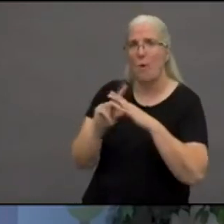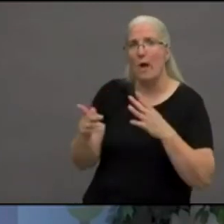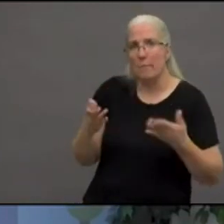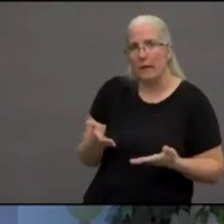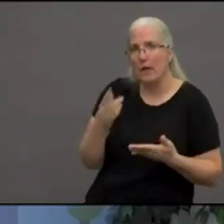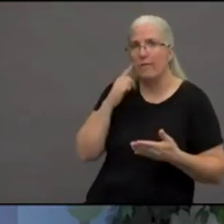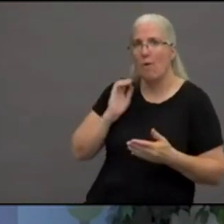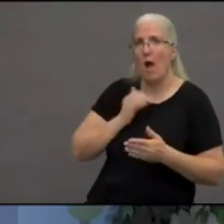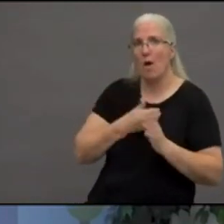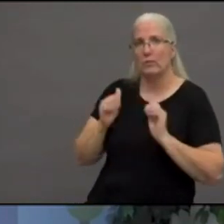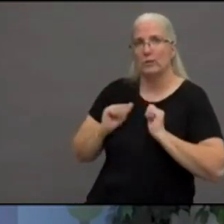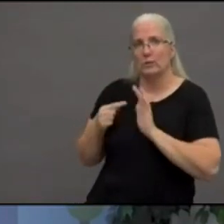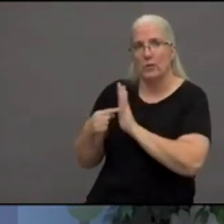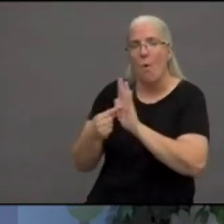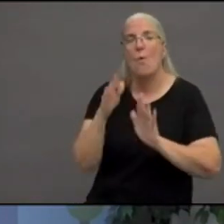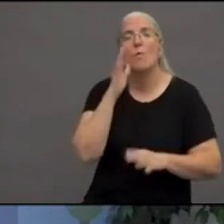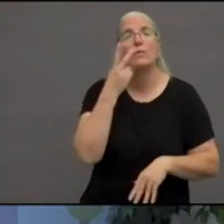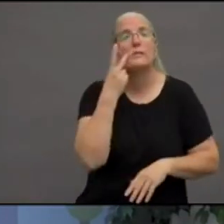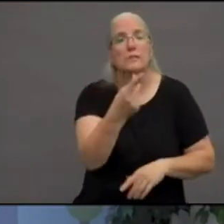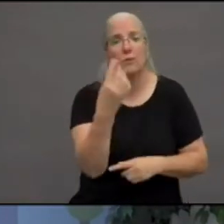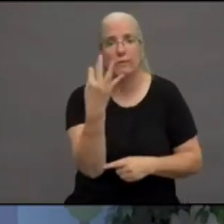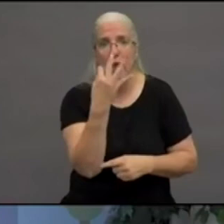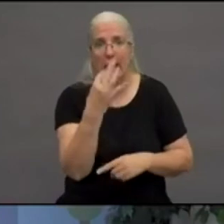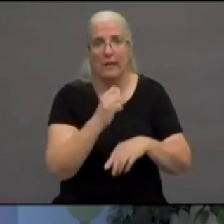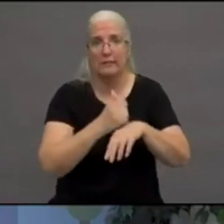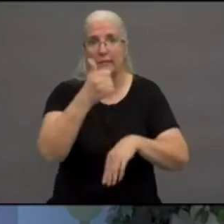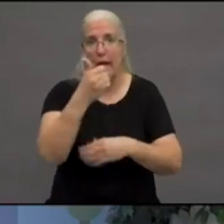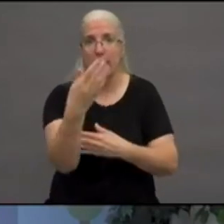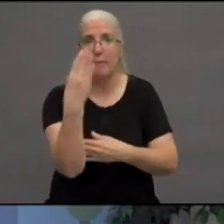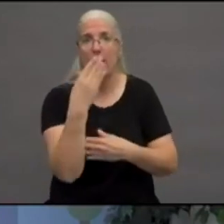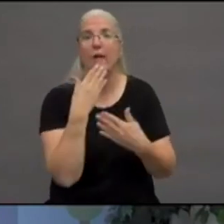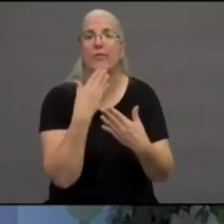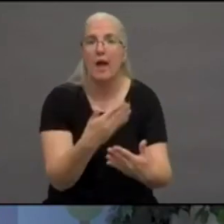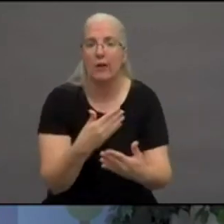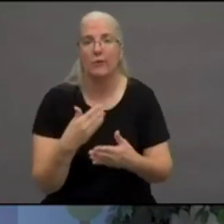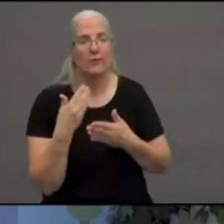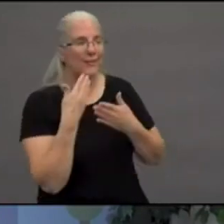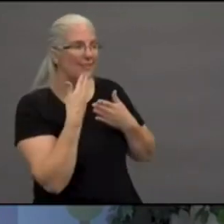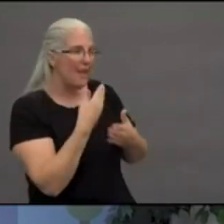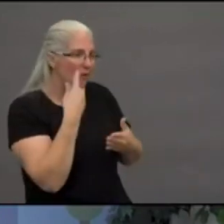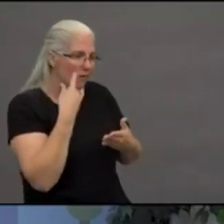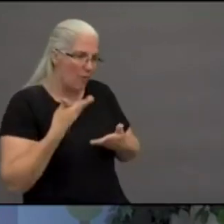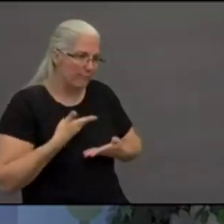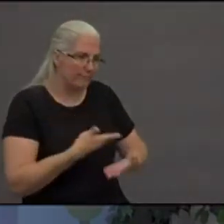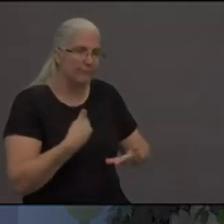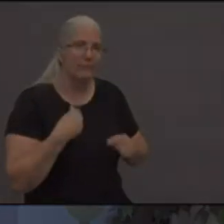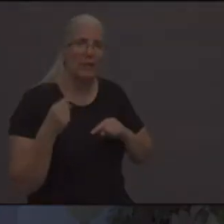on Friday at 10 o'clock. Thank you. Thank you for having me.